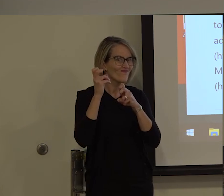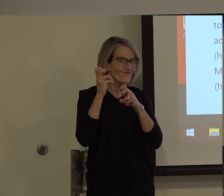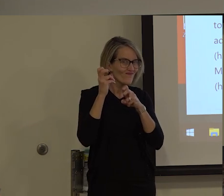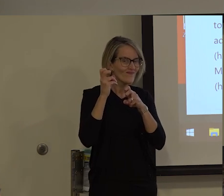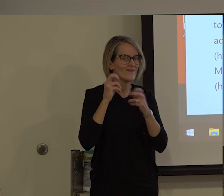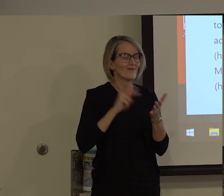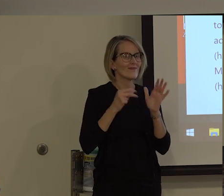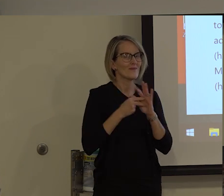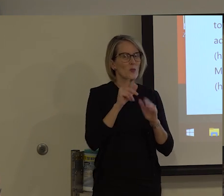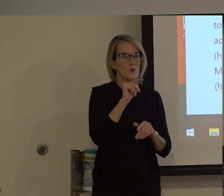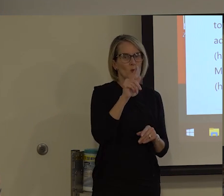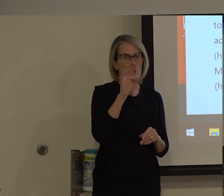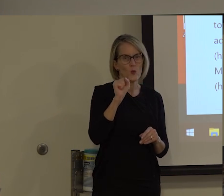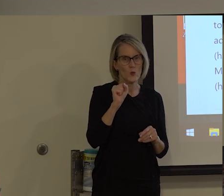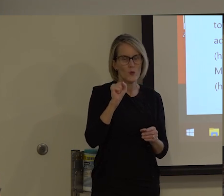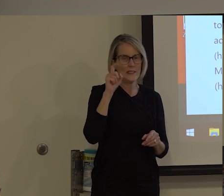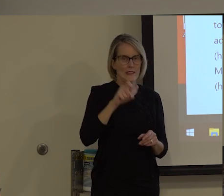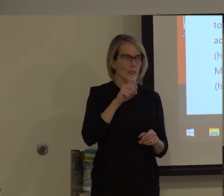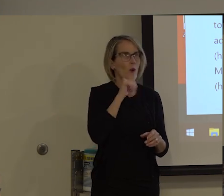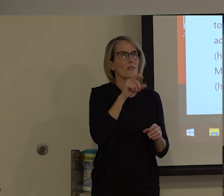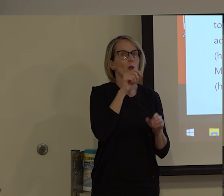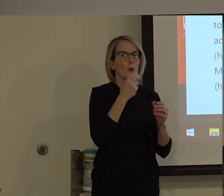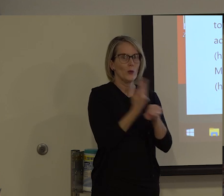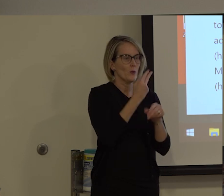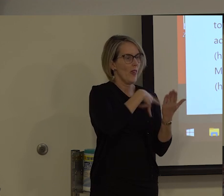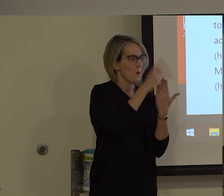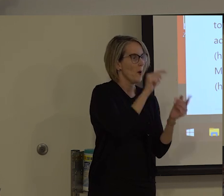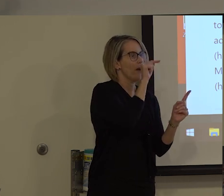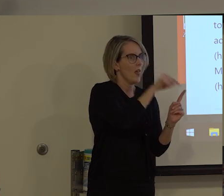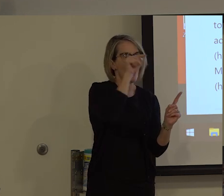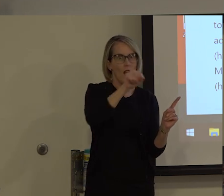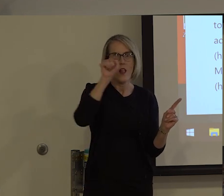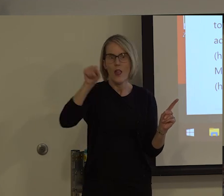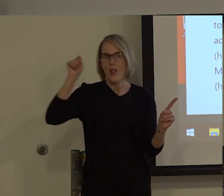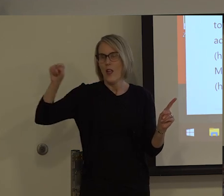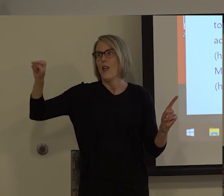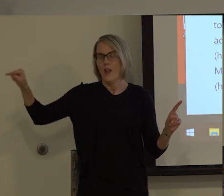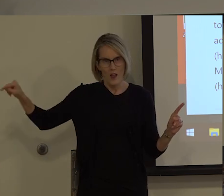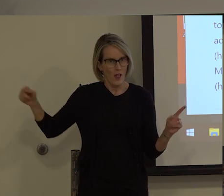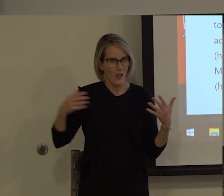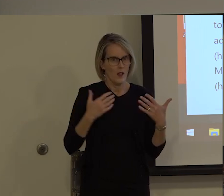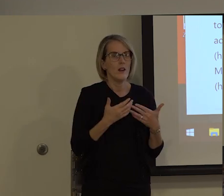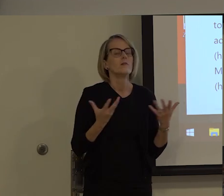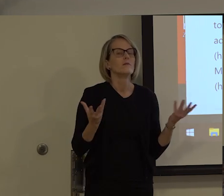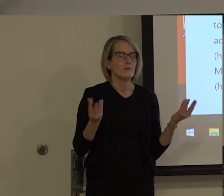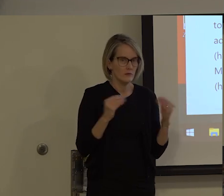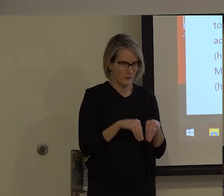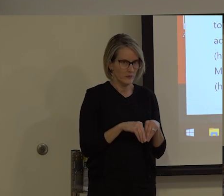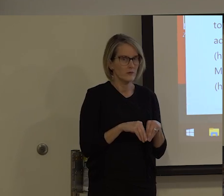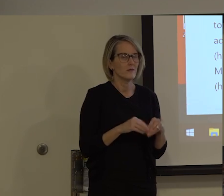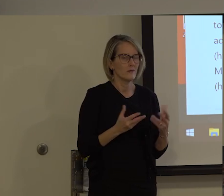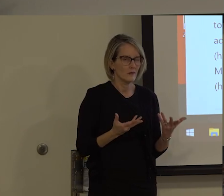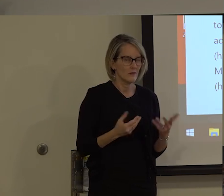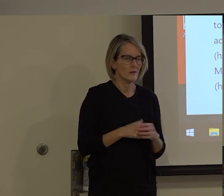fewer tools to accomplish more things, right? You can also do scenario building in ThingLink. I should